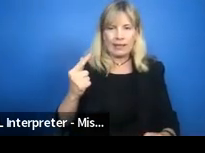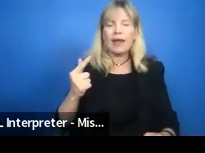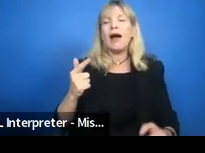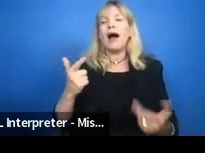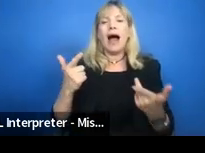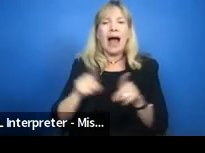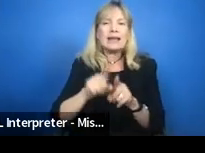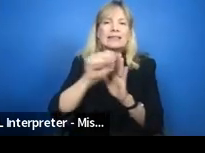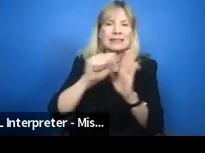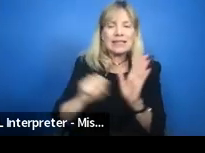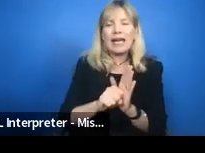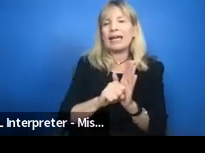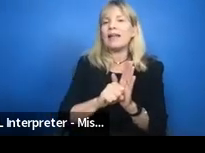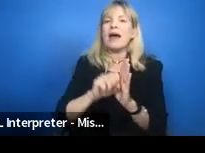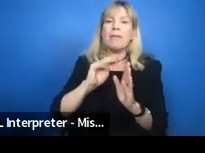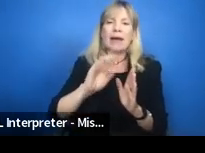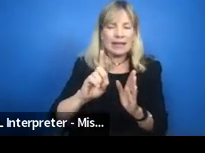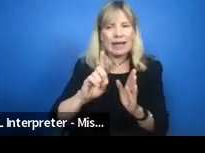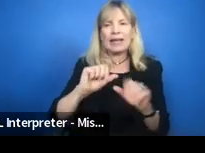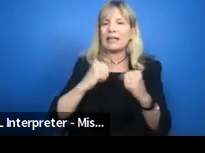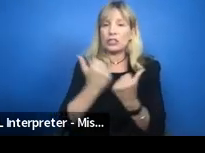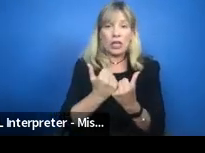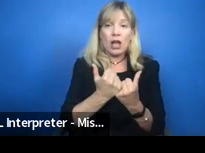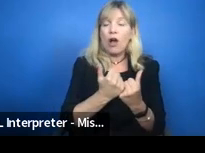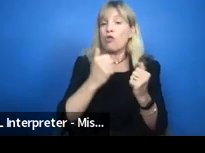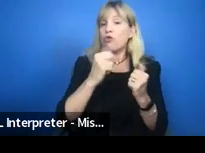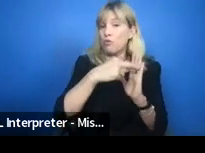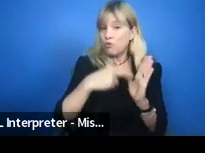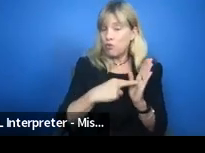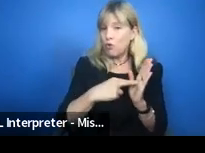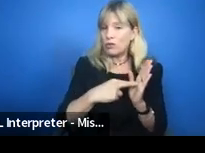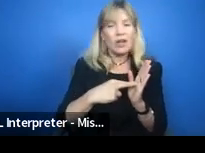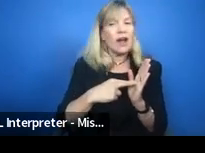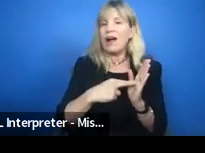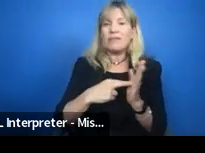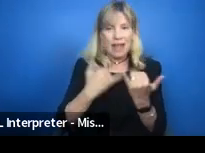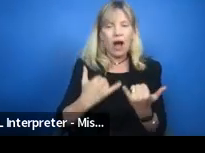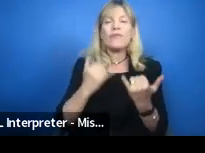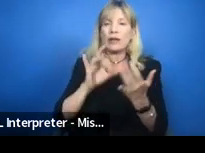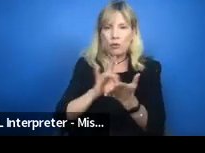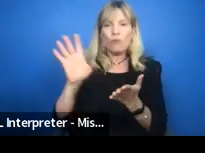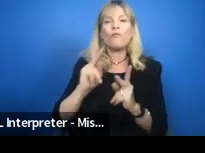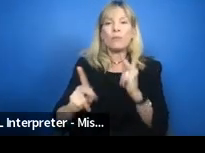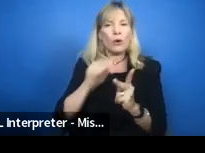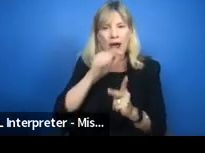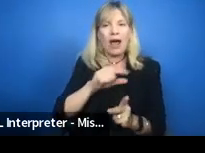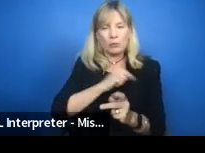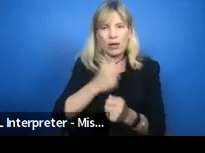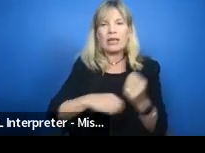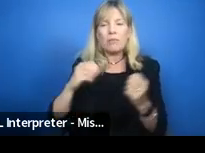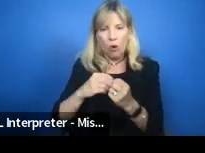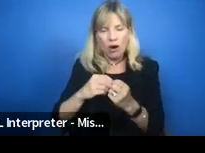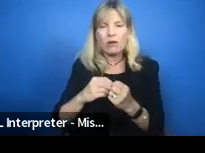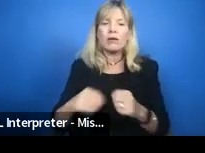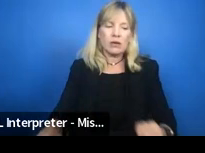agencies unwind their Medicaid rules to remove those who are no longer eligible. I want to note